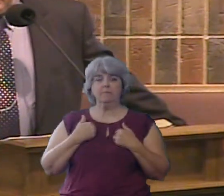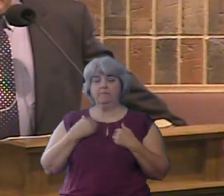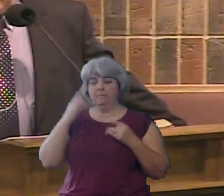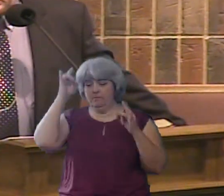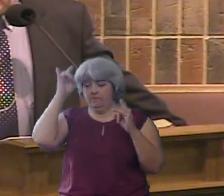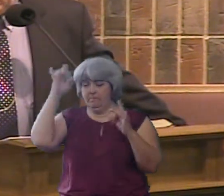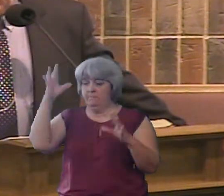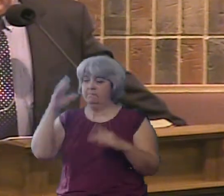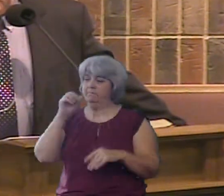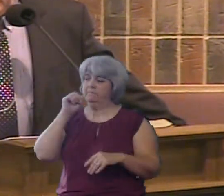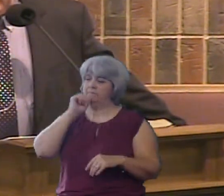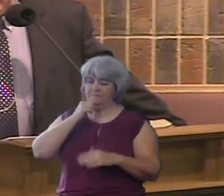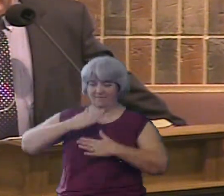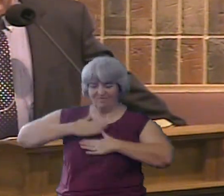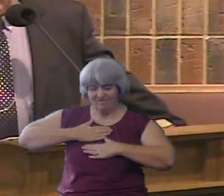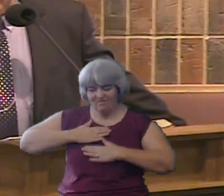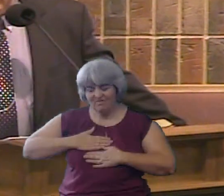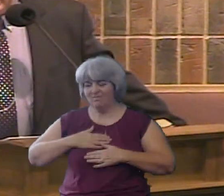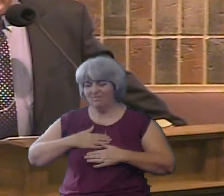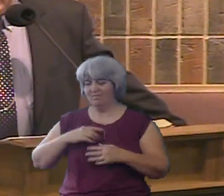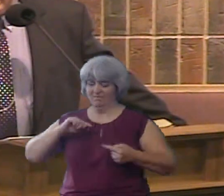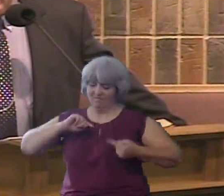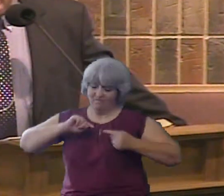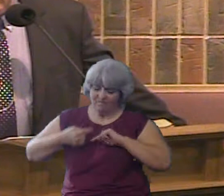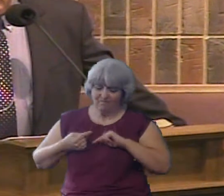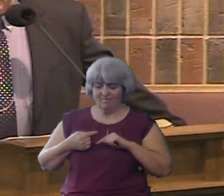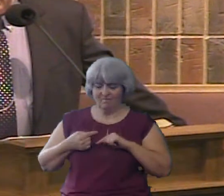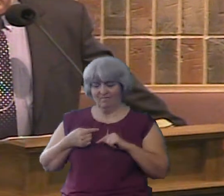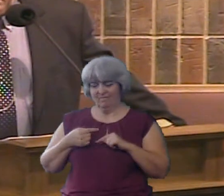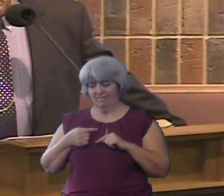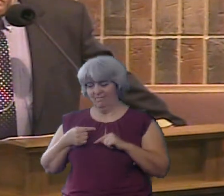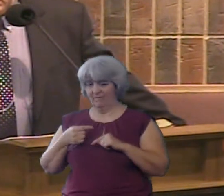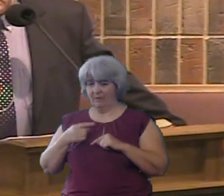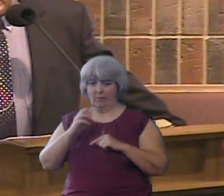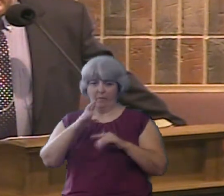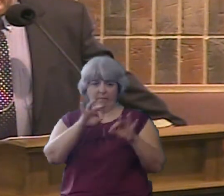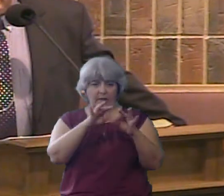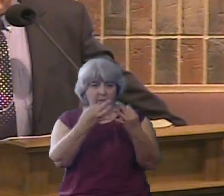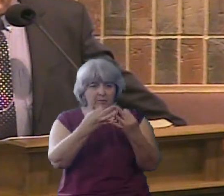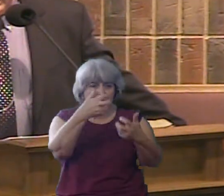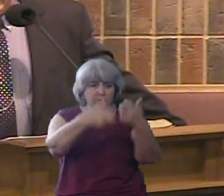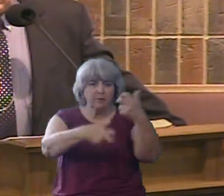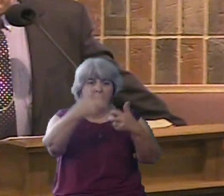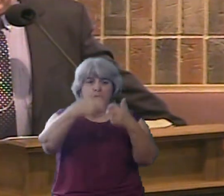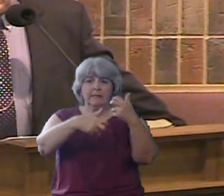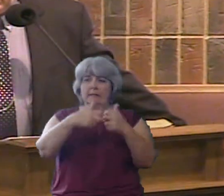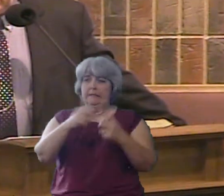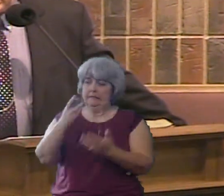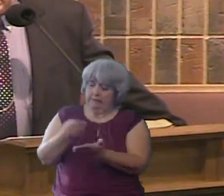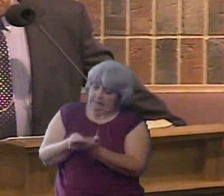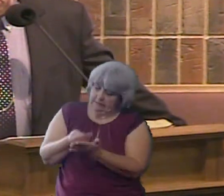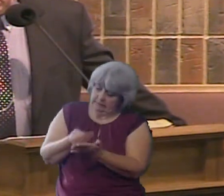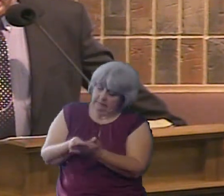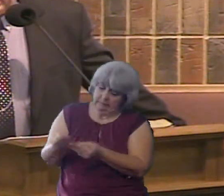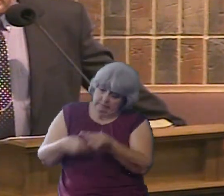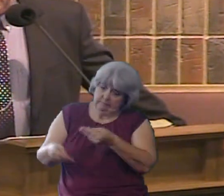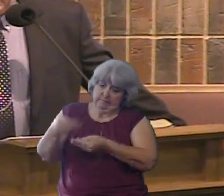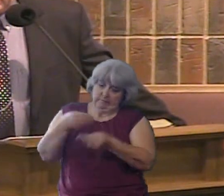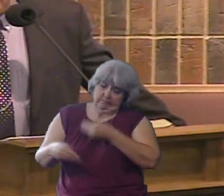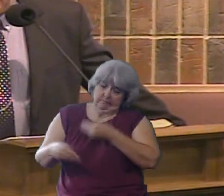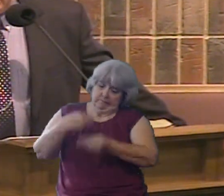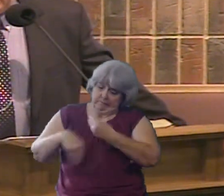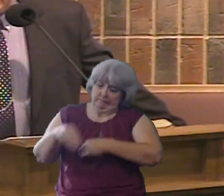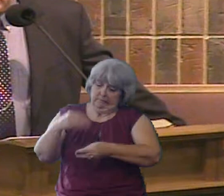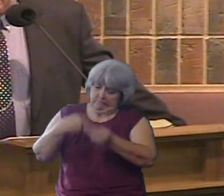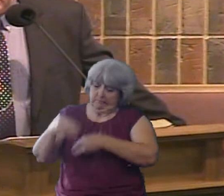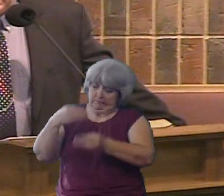of physical and family members and financial issues and all kinds of things